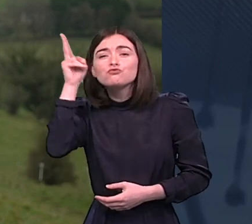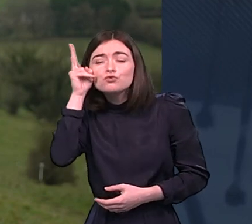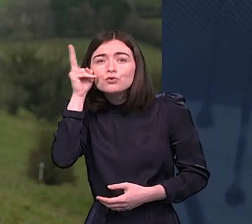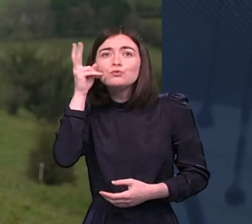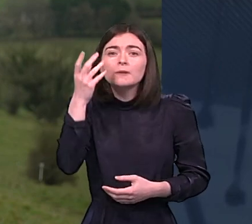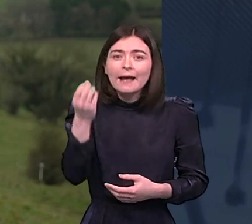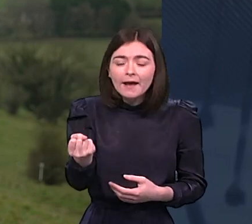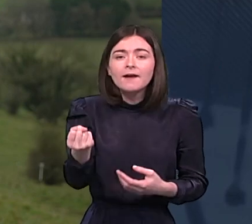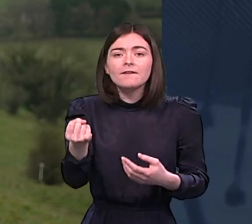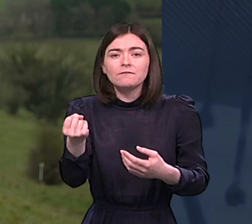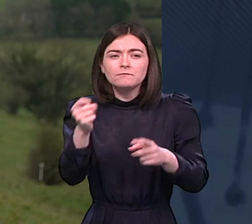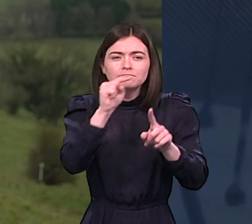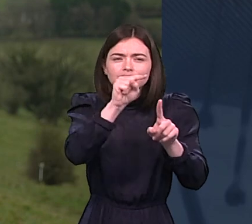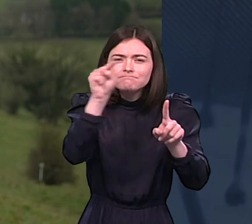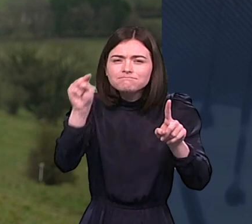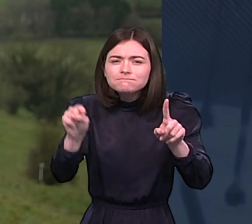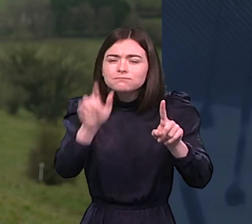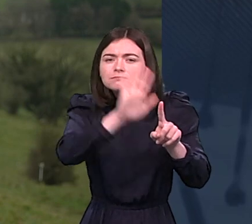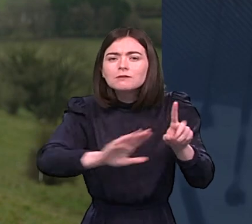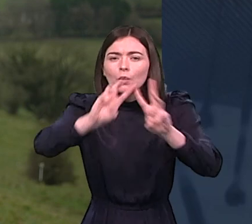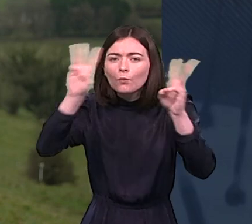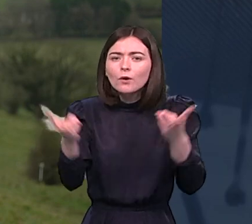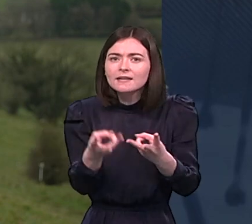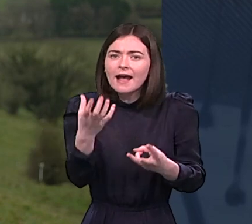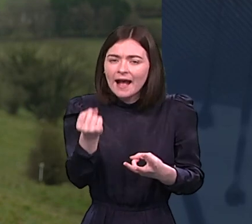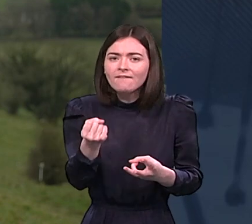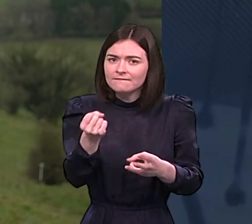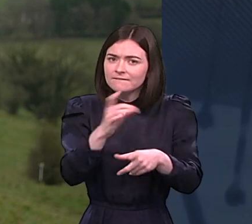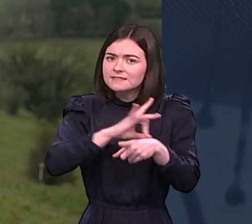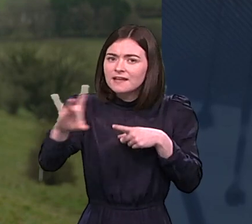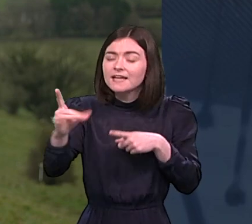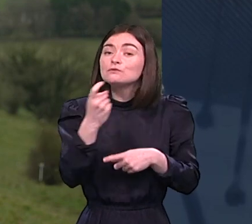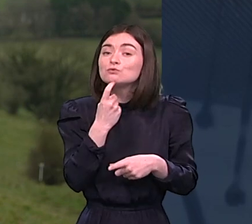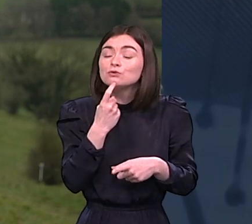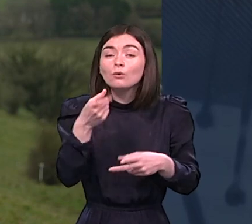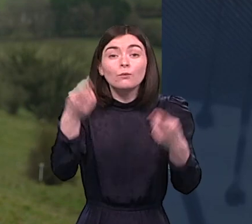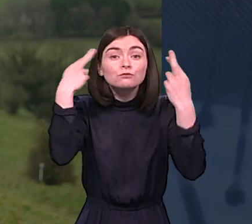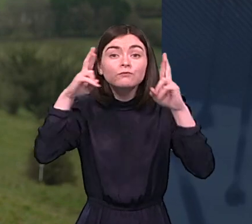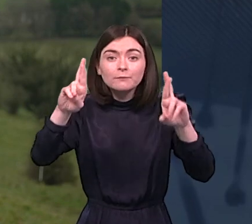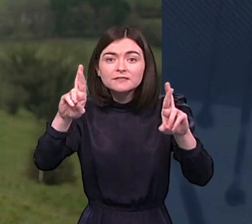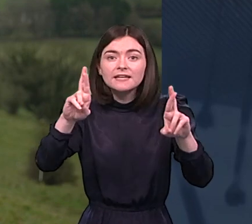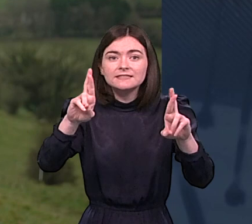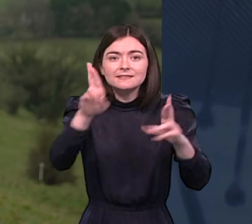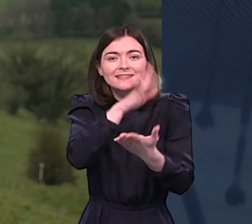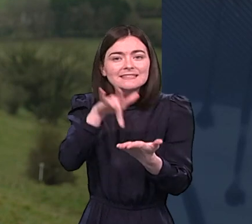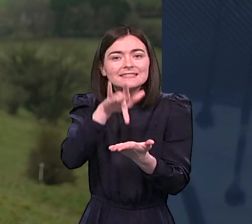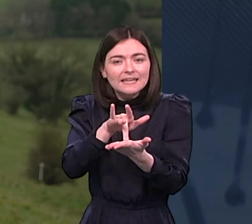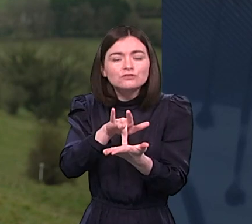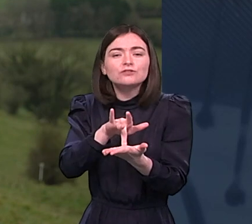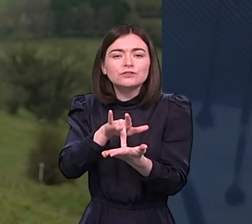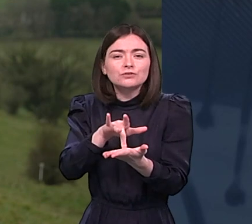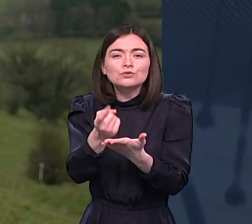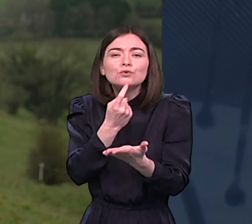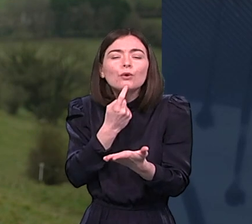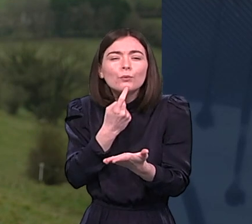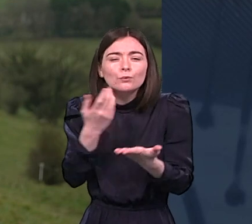Umfala stone. Different points throughout the world are Umfala. And the Umfala, what it represents is that it's a navel stone. So